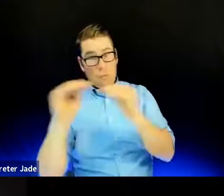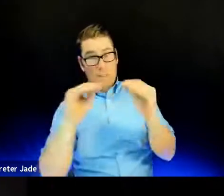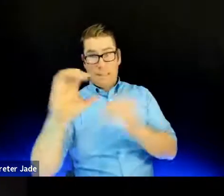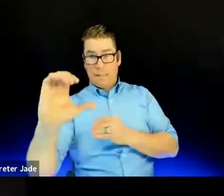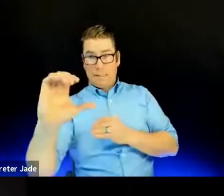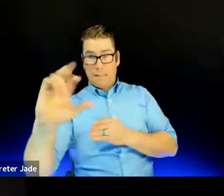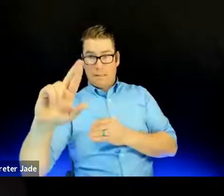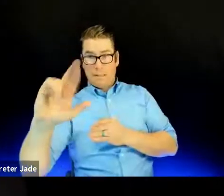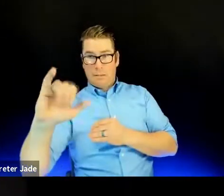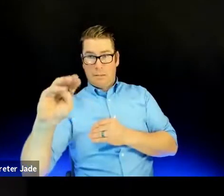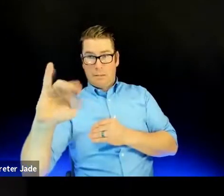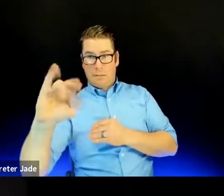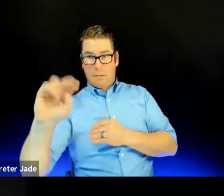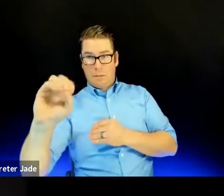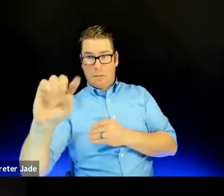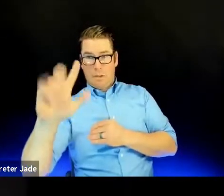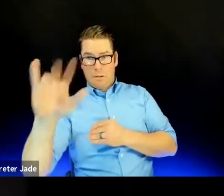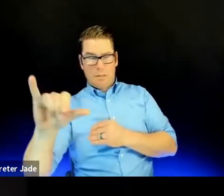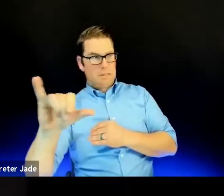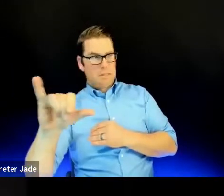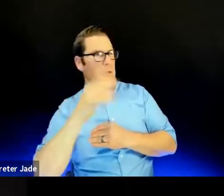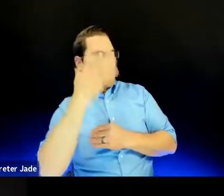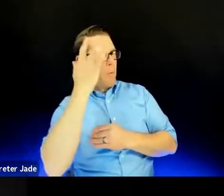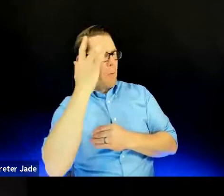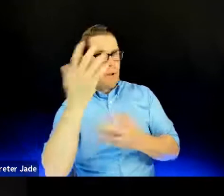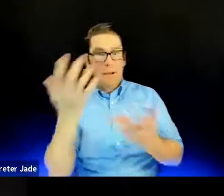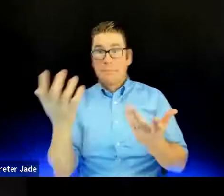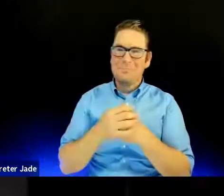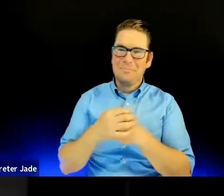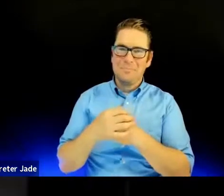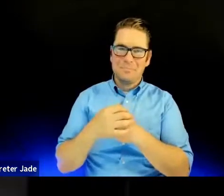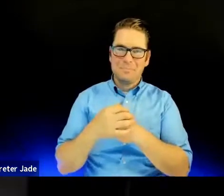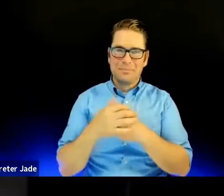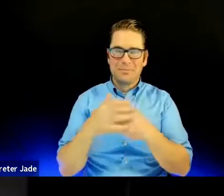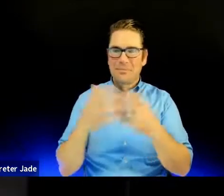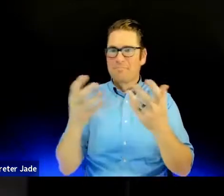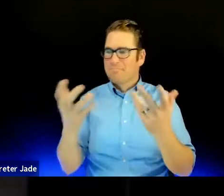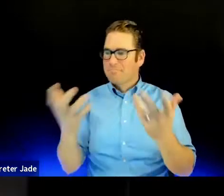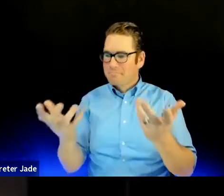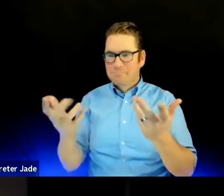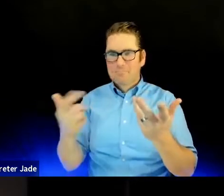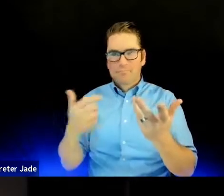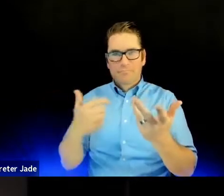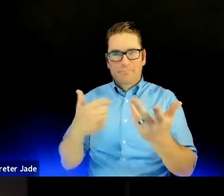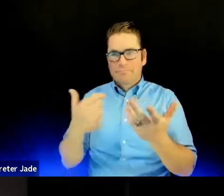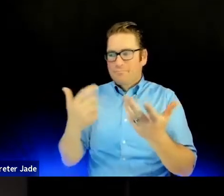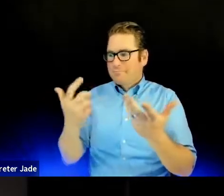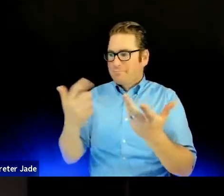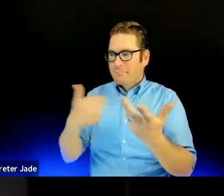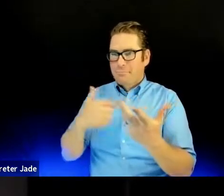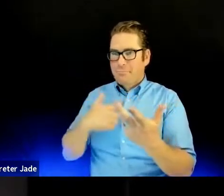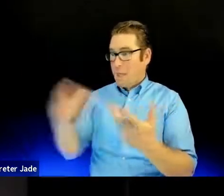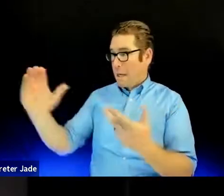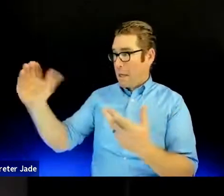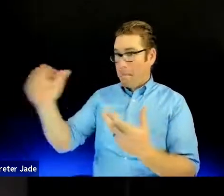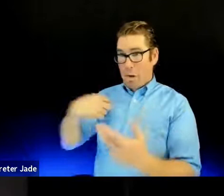said, I still remember the first day I put the uniform on, and I fell in love with it. I was hooked. Every day is a